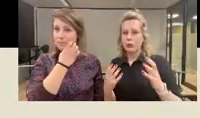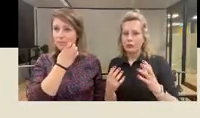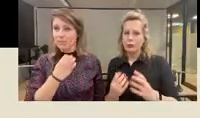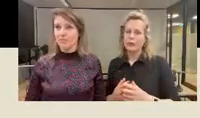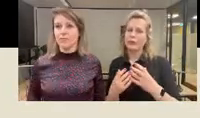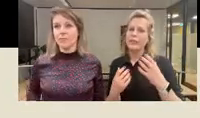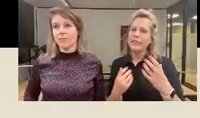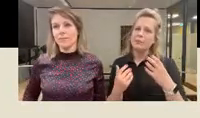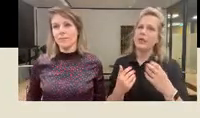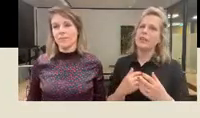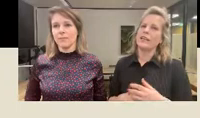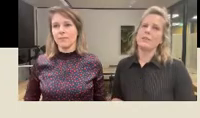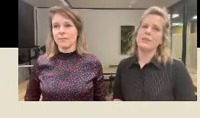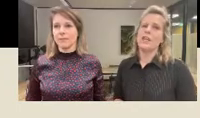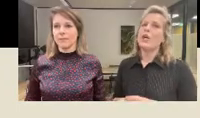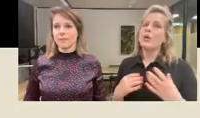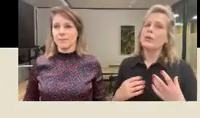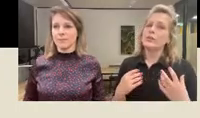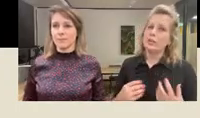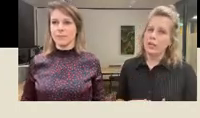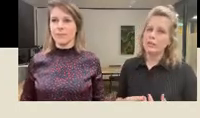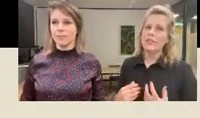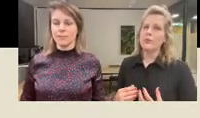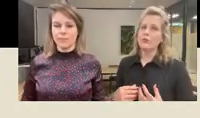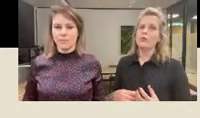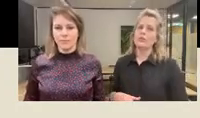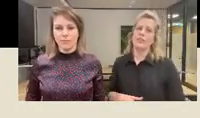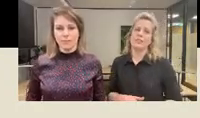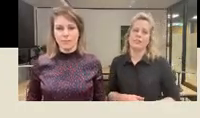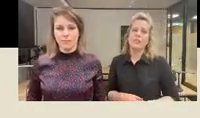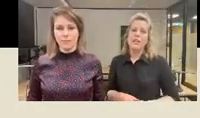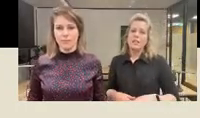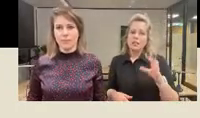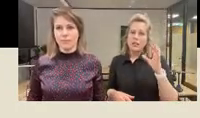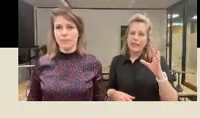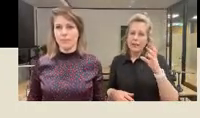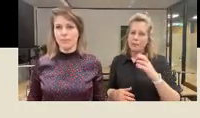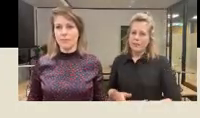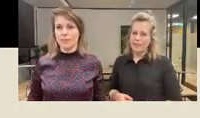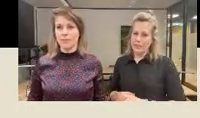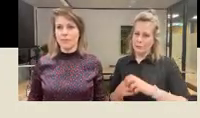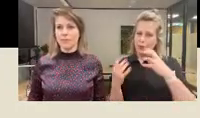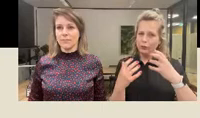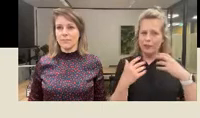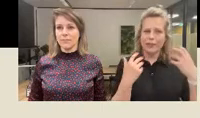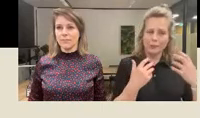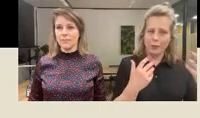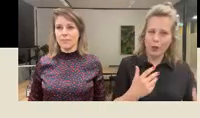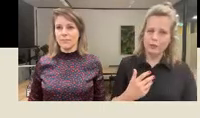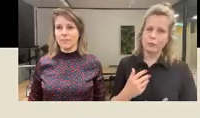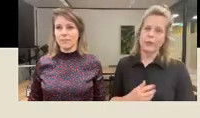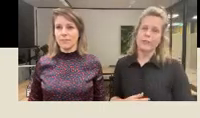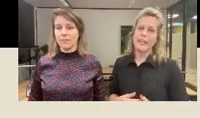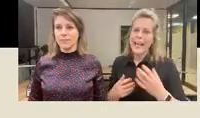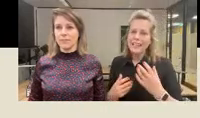was transferred to the EMDR therapist who would conduct the afternoon session. So the therapist, exposure, the